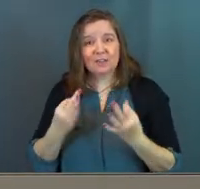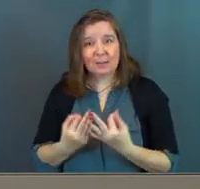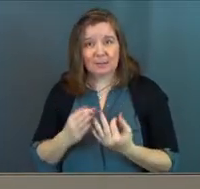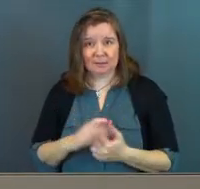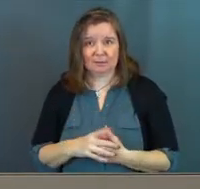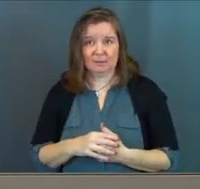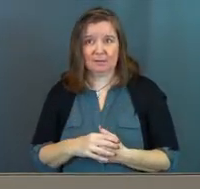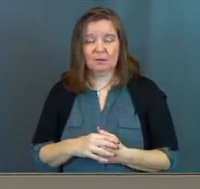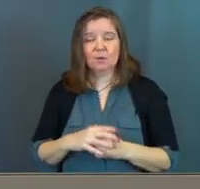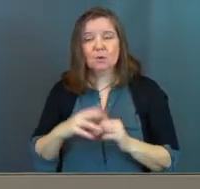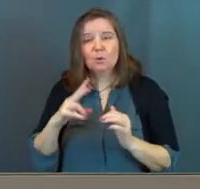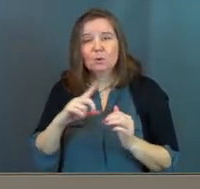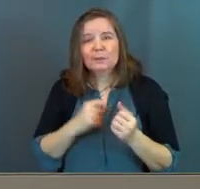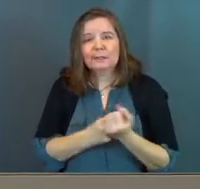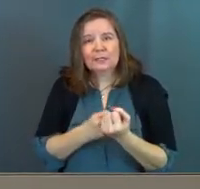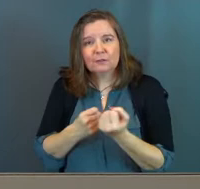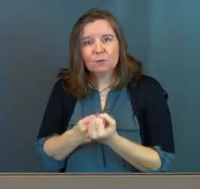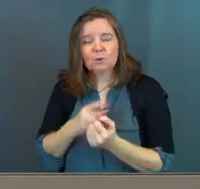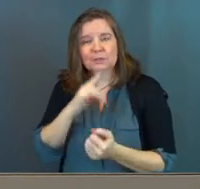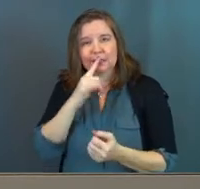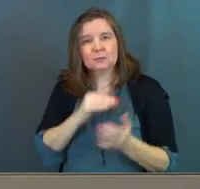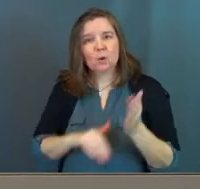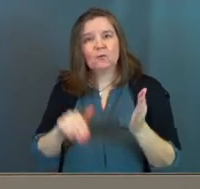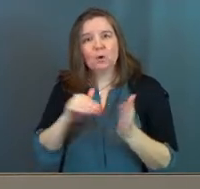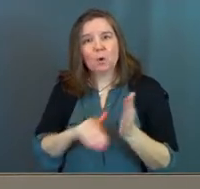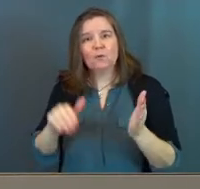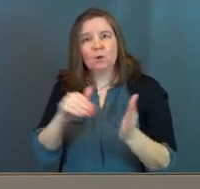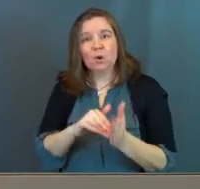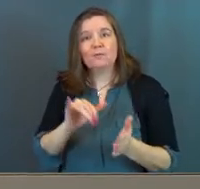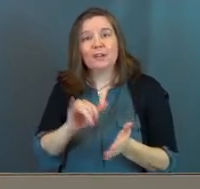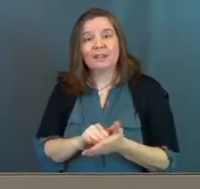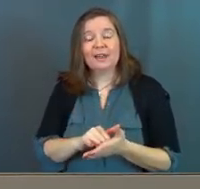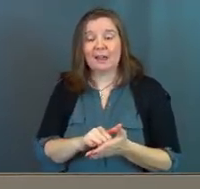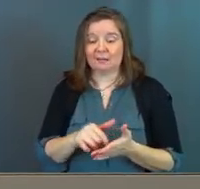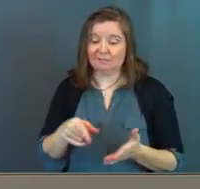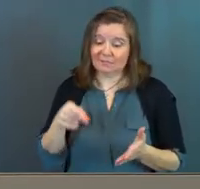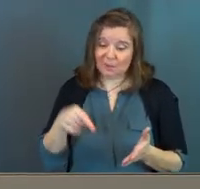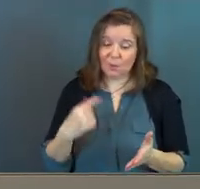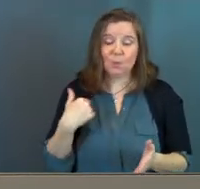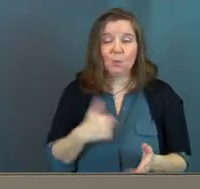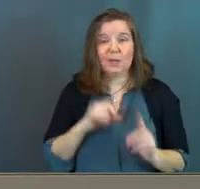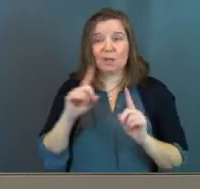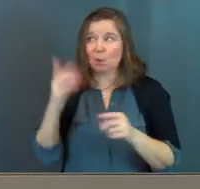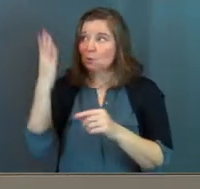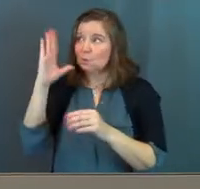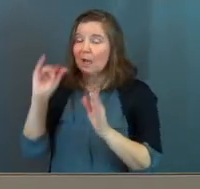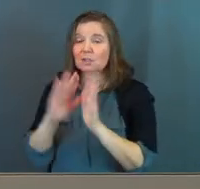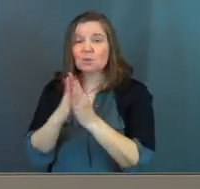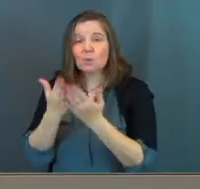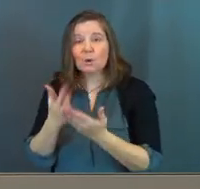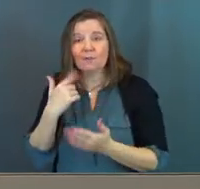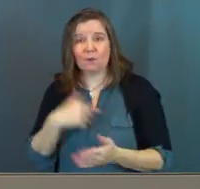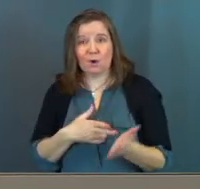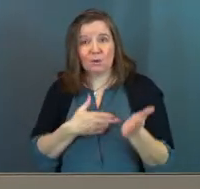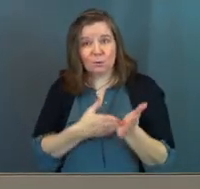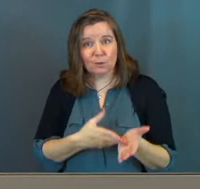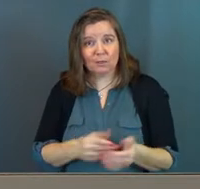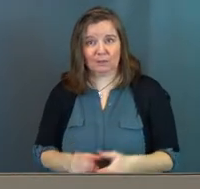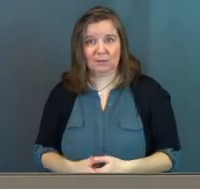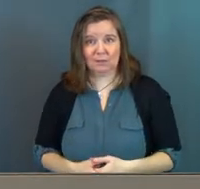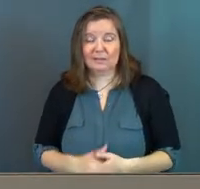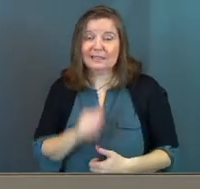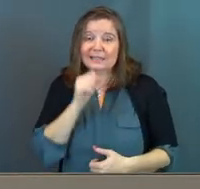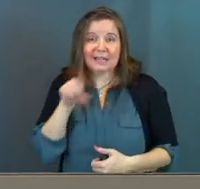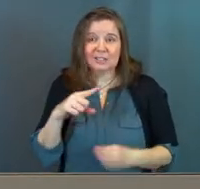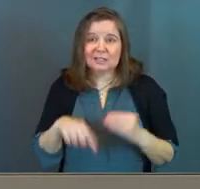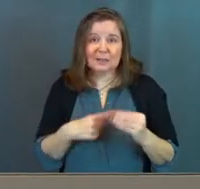family. Reinforce to your kids over and over again that you know what? We go to God's Word for our truth.